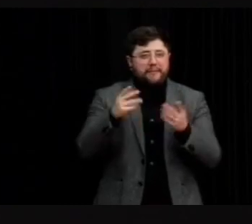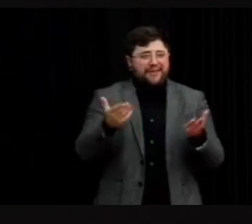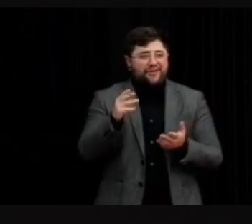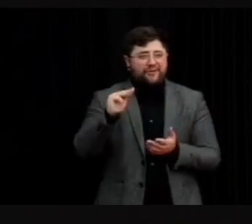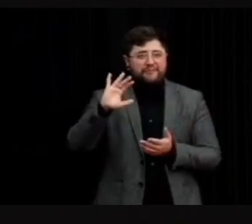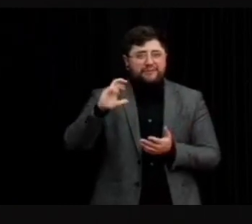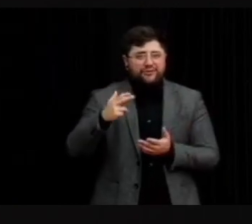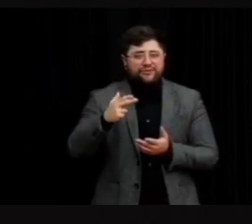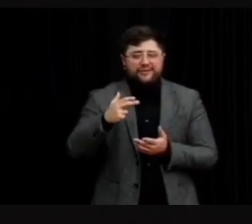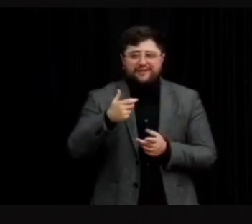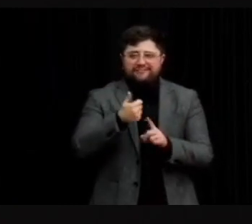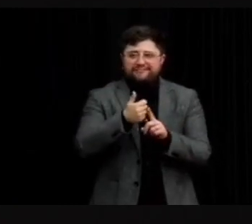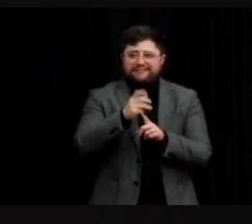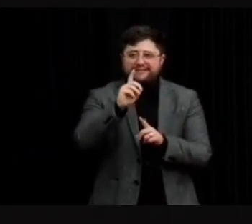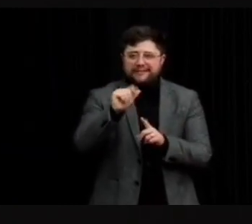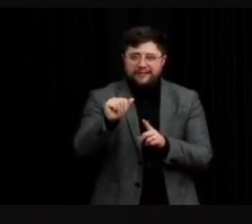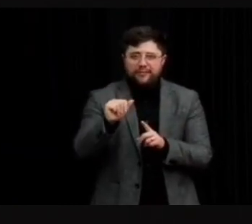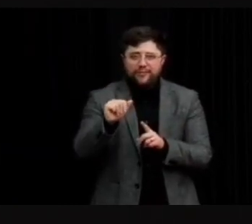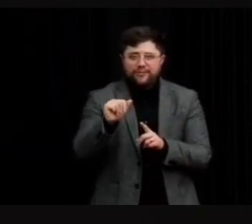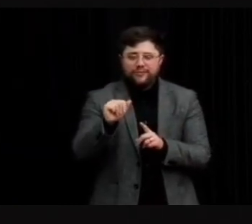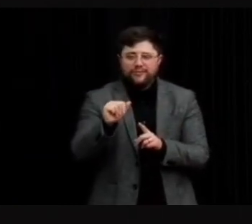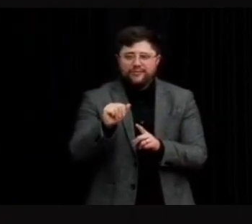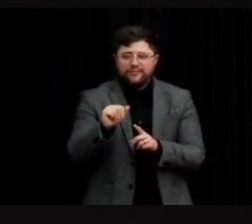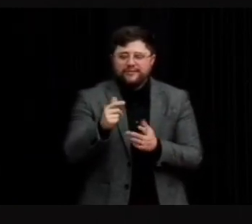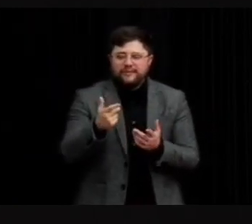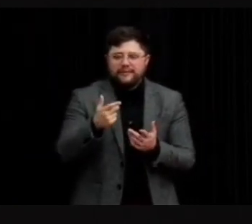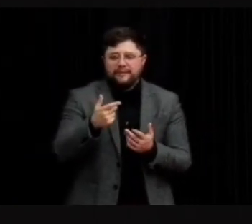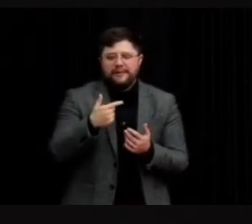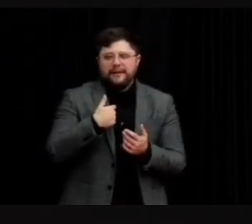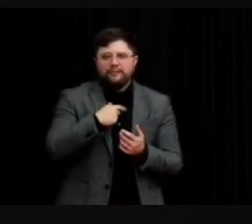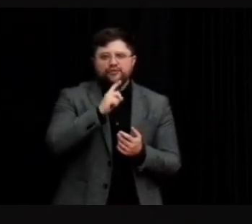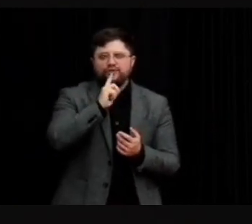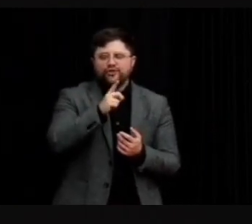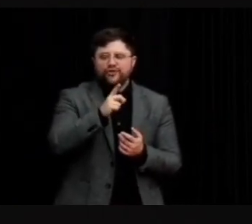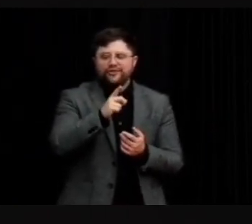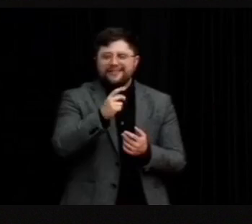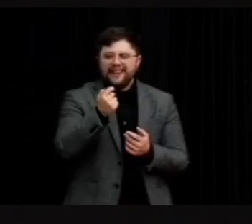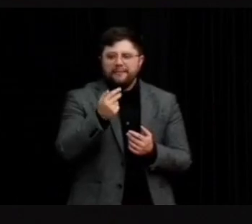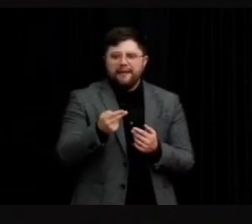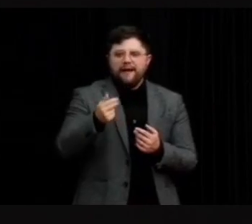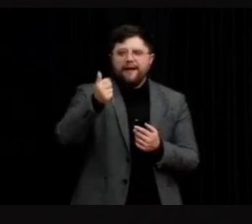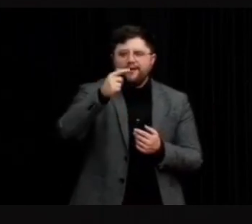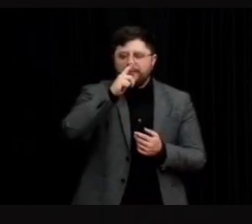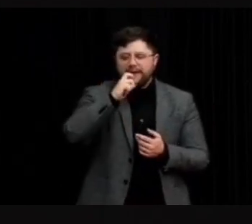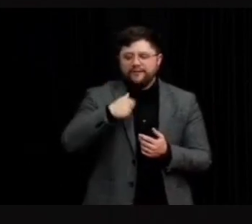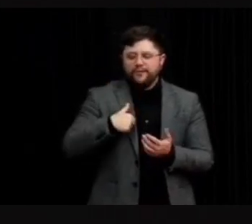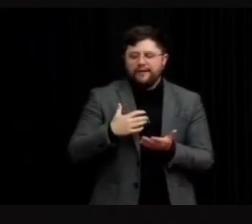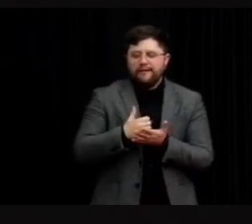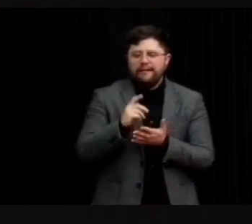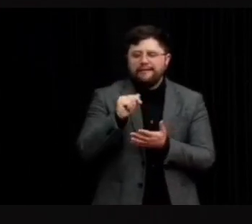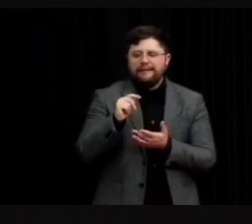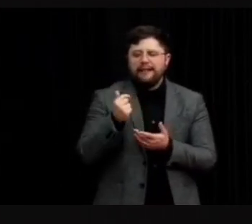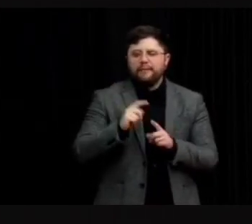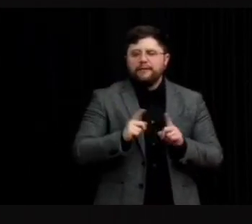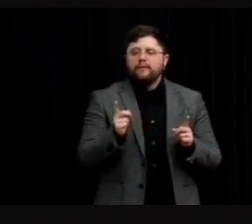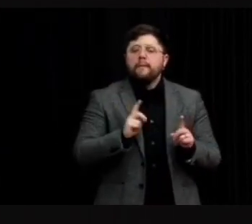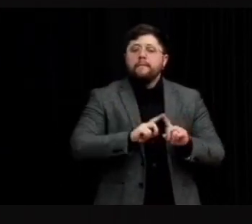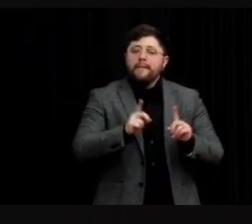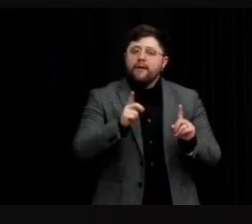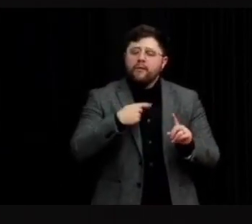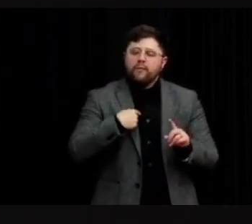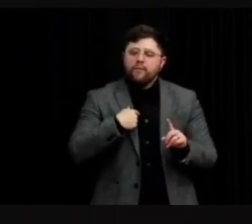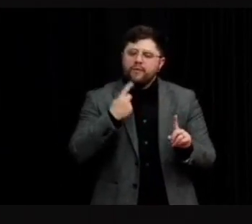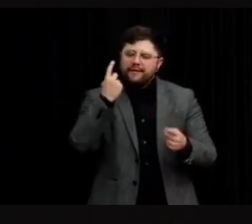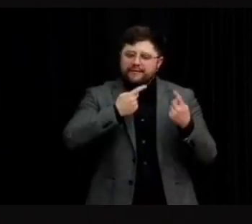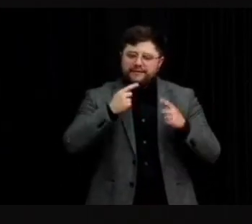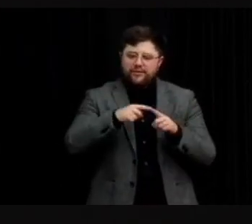in Michigan who are disabled. That number is likely an undercount due to the way that we collect data. But thinking about